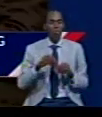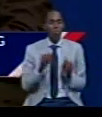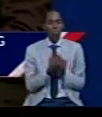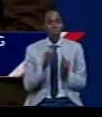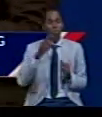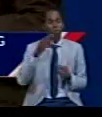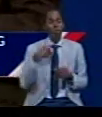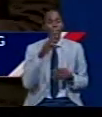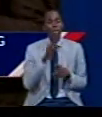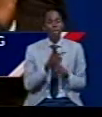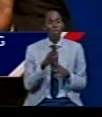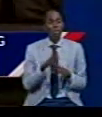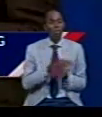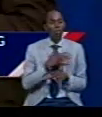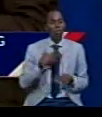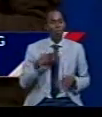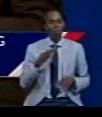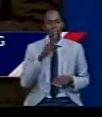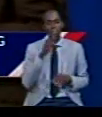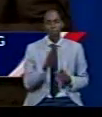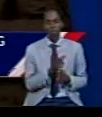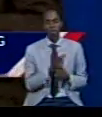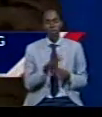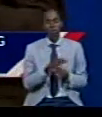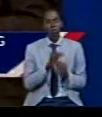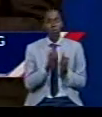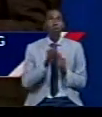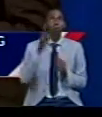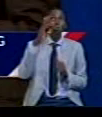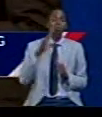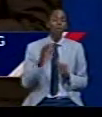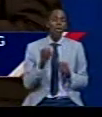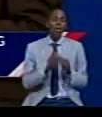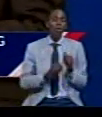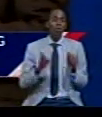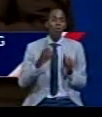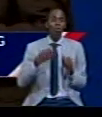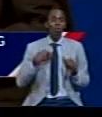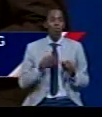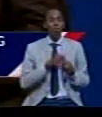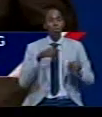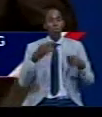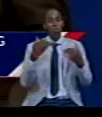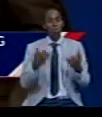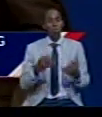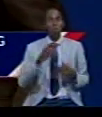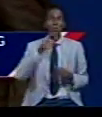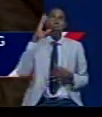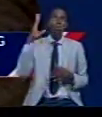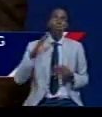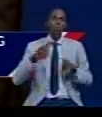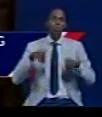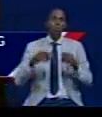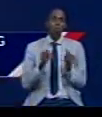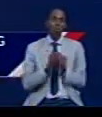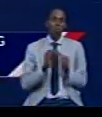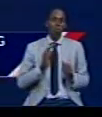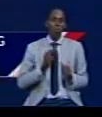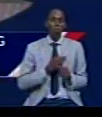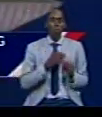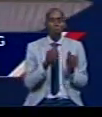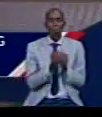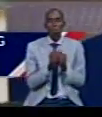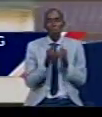our lives. We're cleansed, and now without any limits, without any limitation, now we